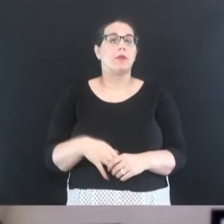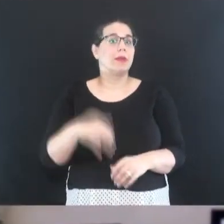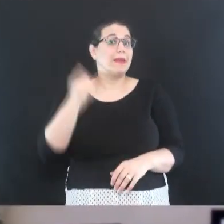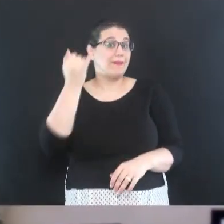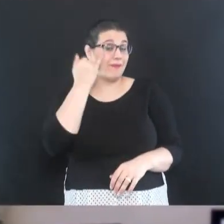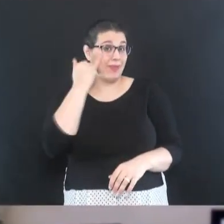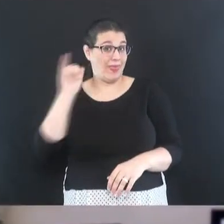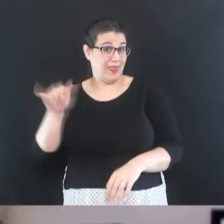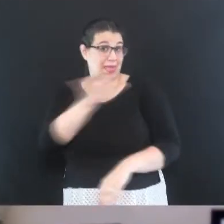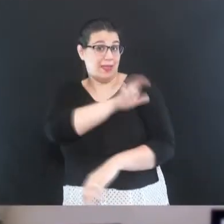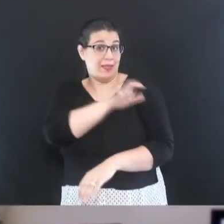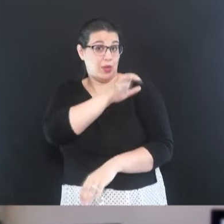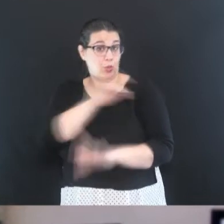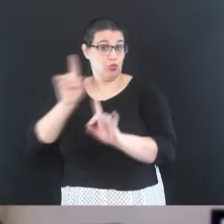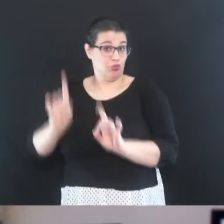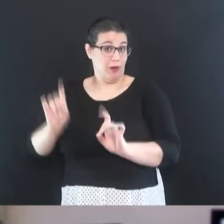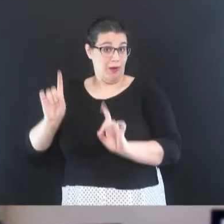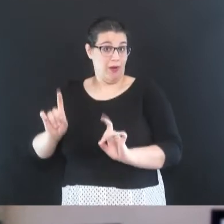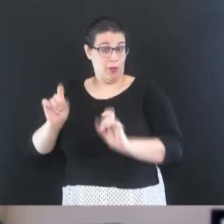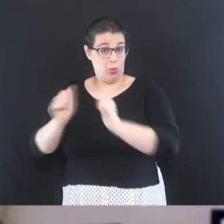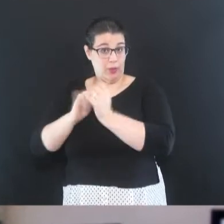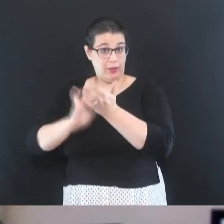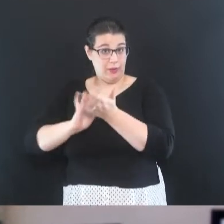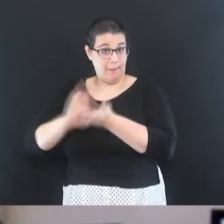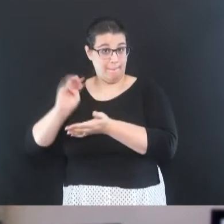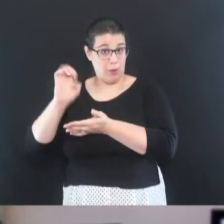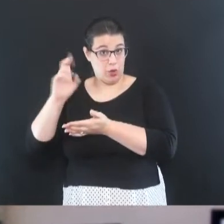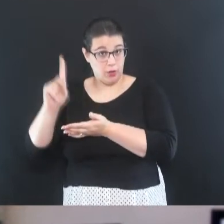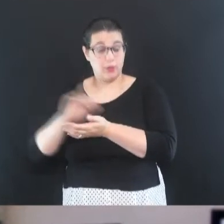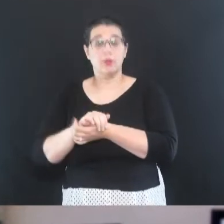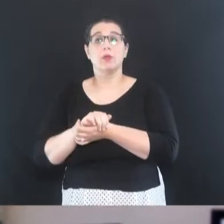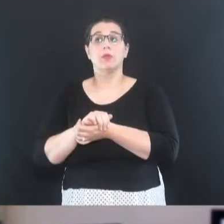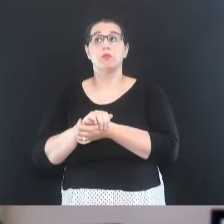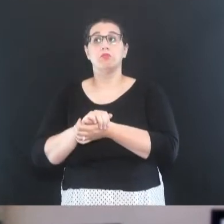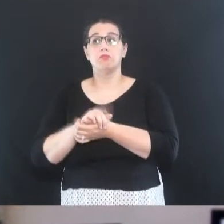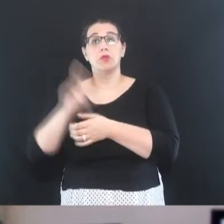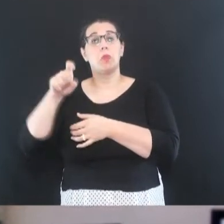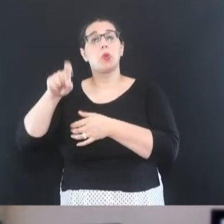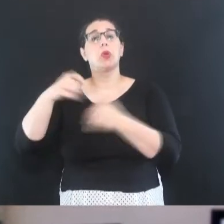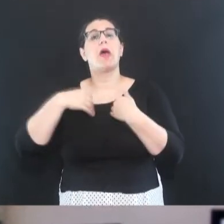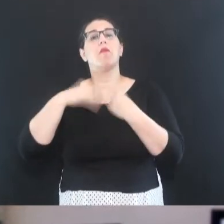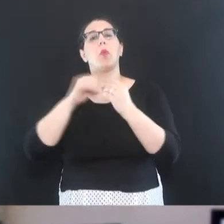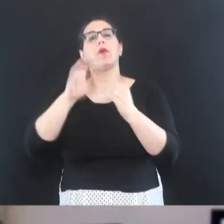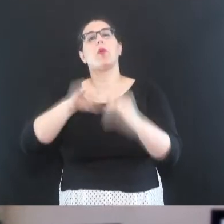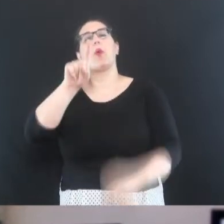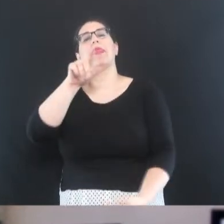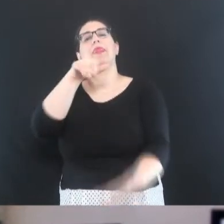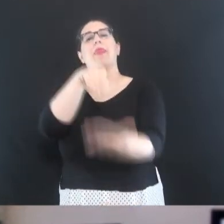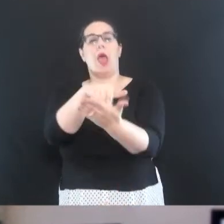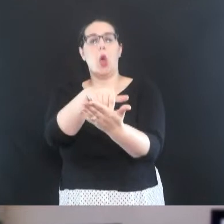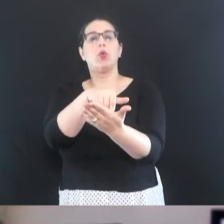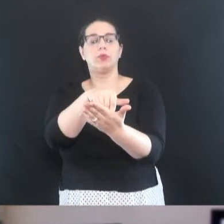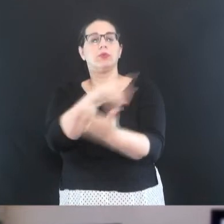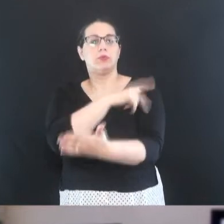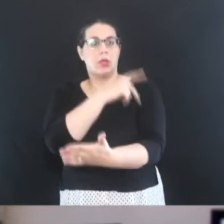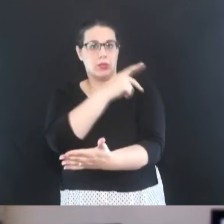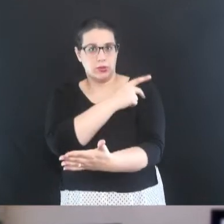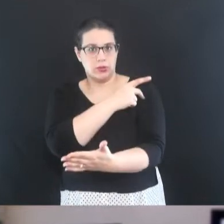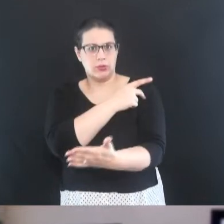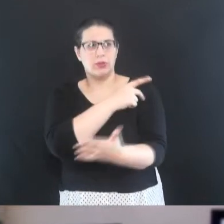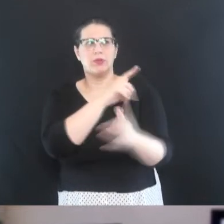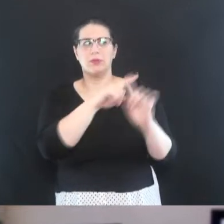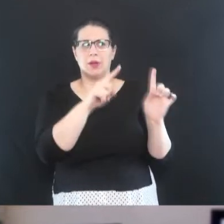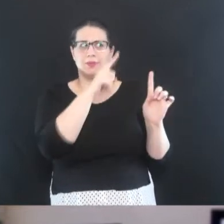trial that was ongoing was set to enroll over 1,000 patients, but the data monitoring